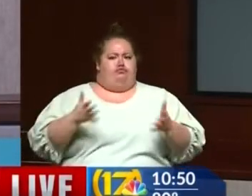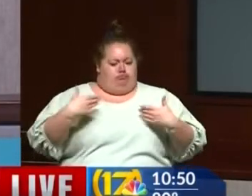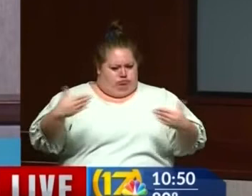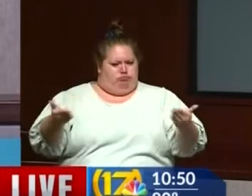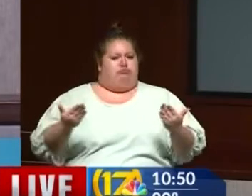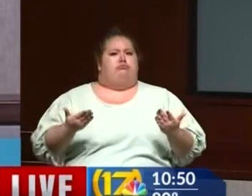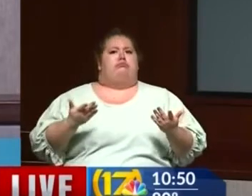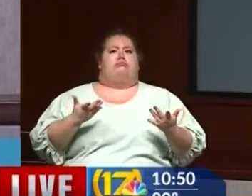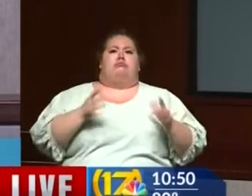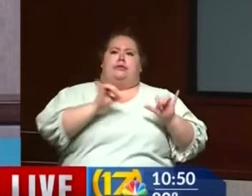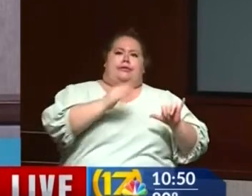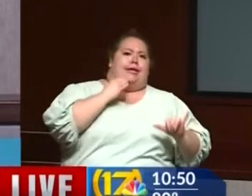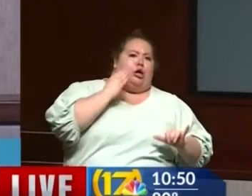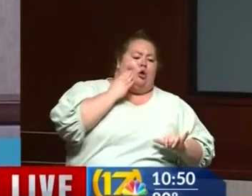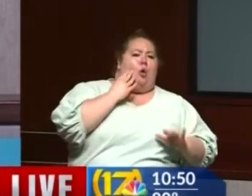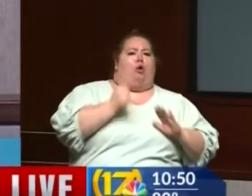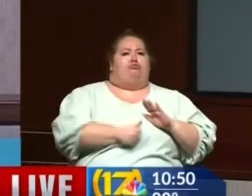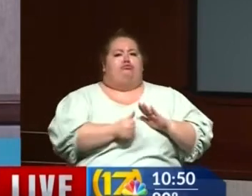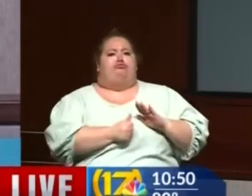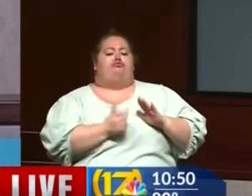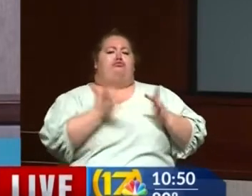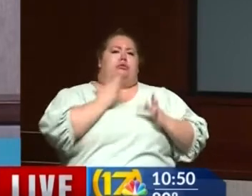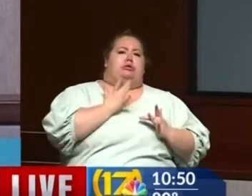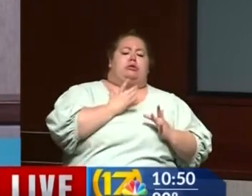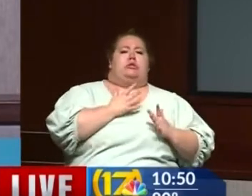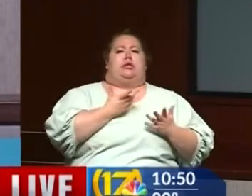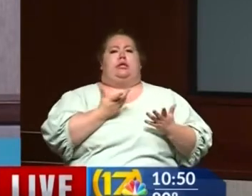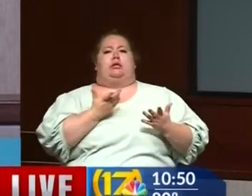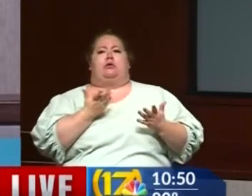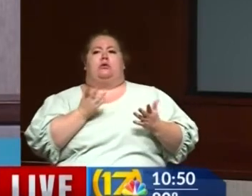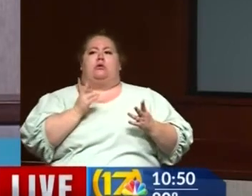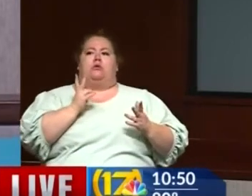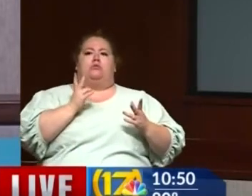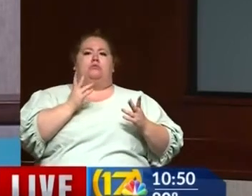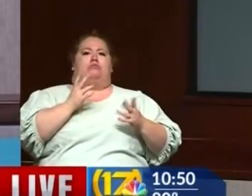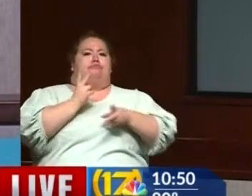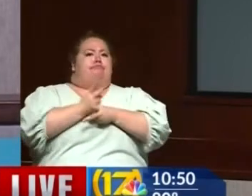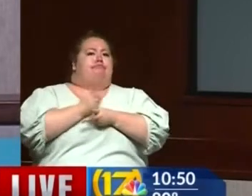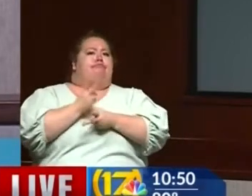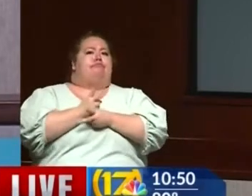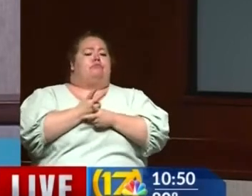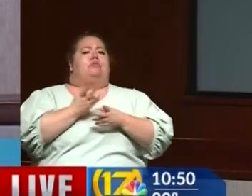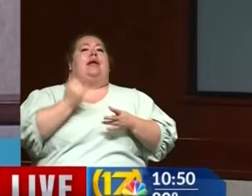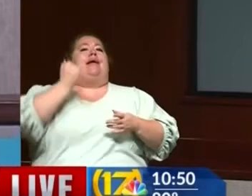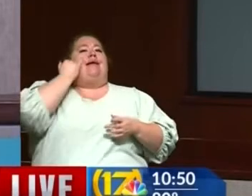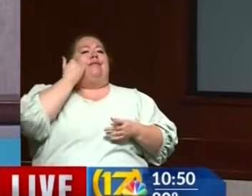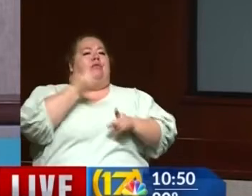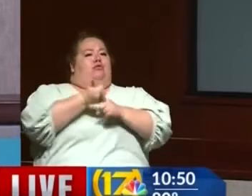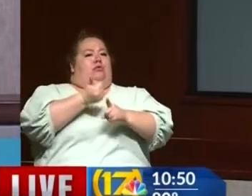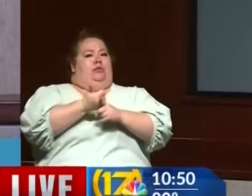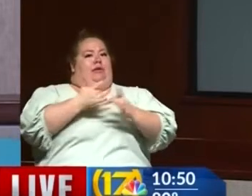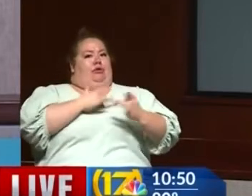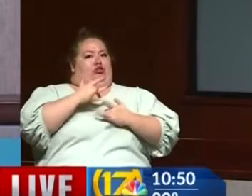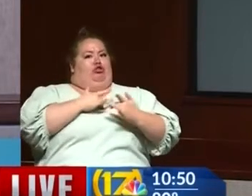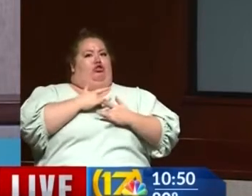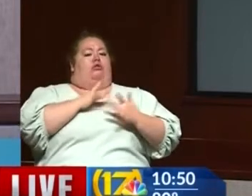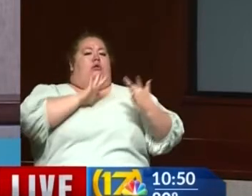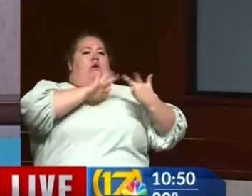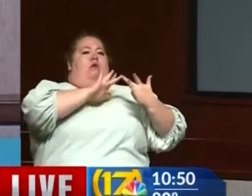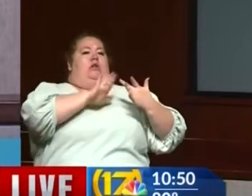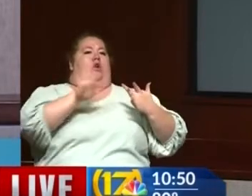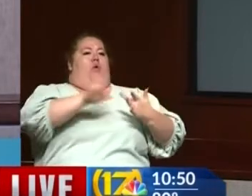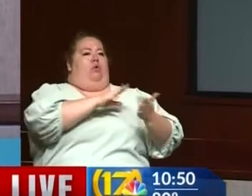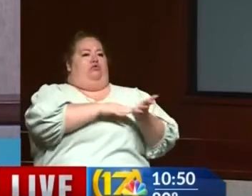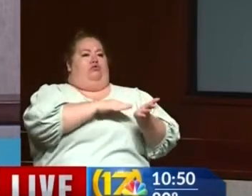their quarantine and they watch for symptoms. And so we continue to encourage anybody who has concerns around COVID-19 to contact their healthcare